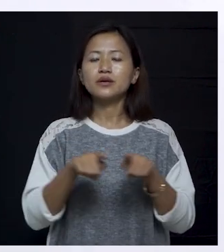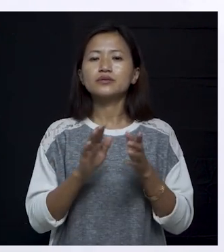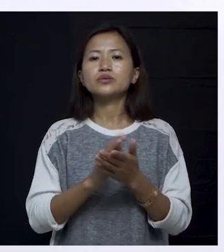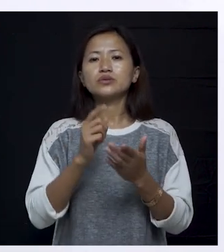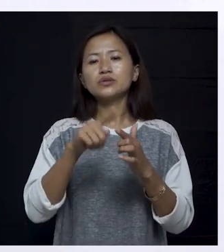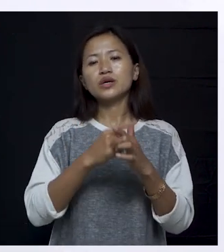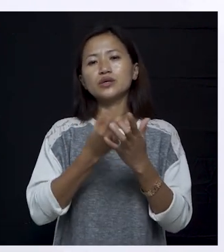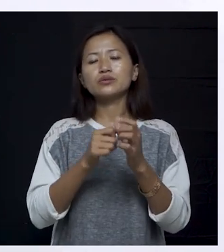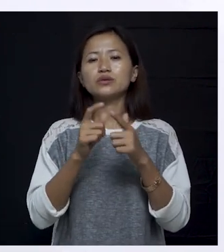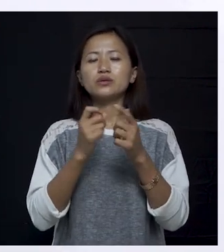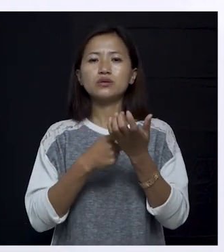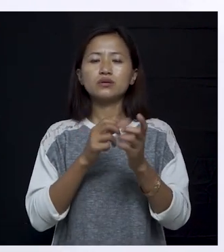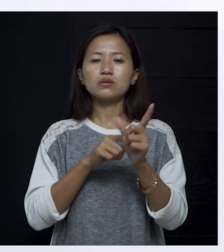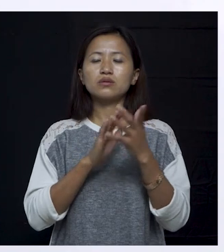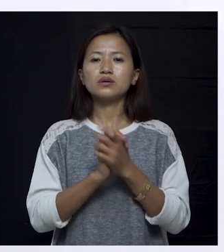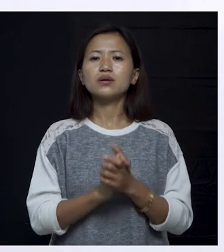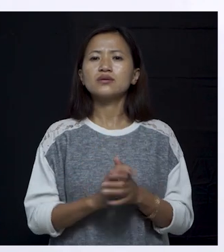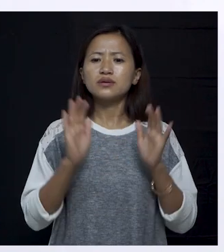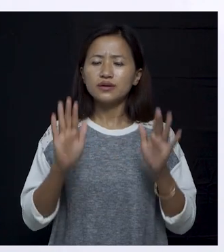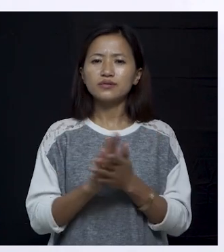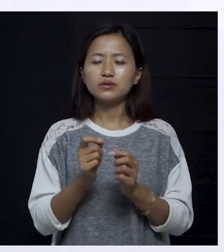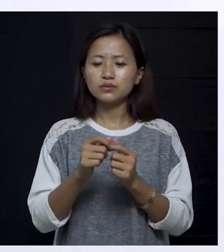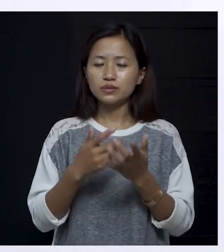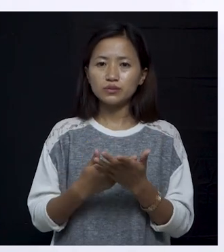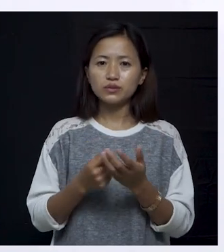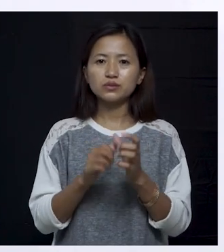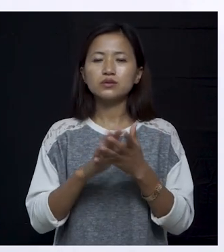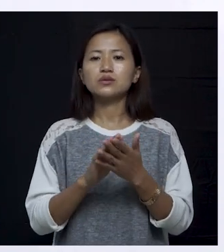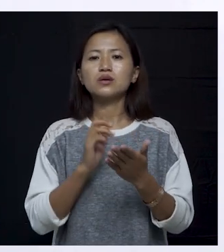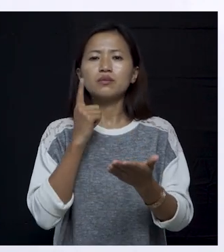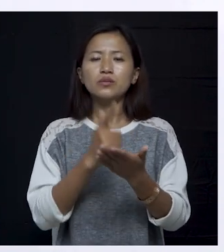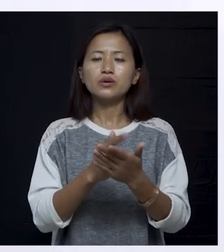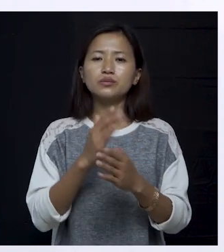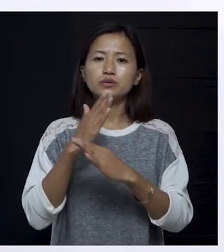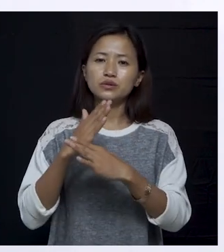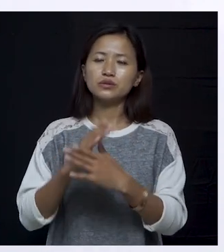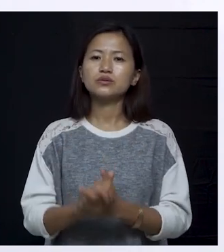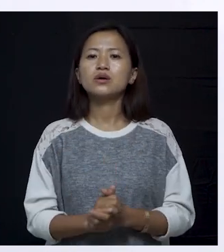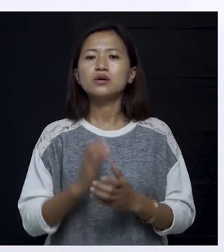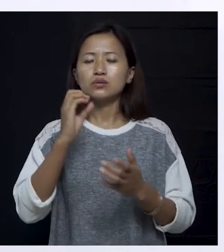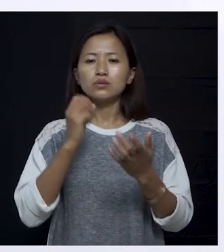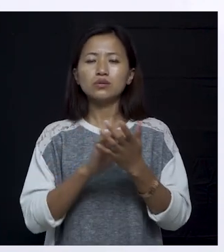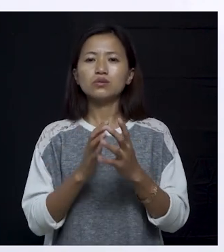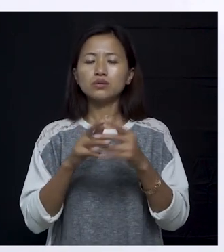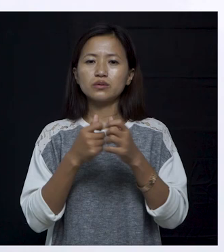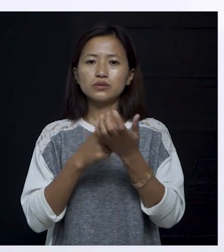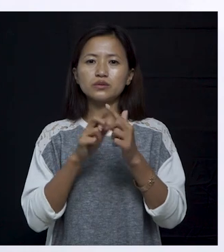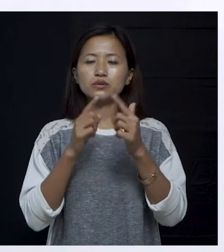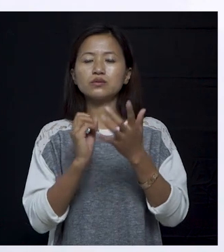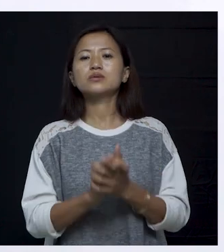And there we have discussed about the habeas corpus, the certiorari, prohibition, isn't it? Quo warranto and so